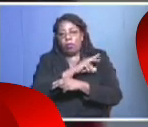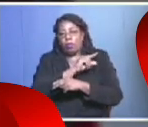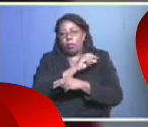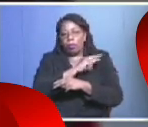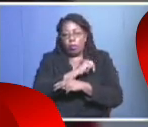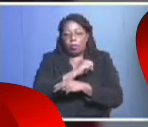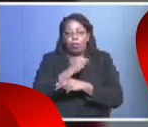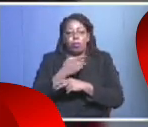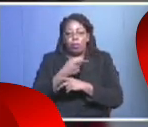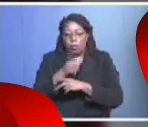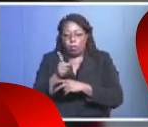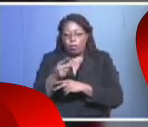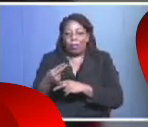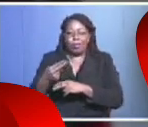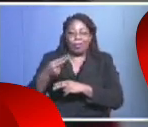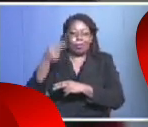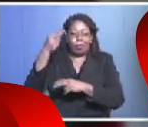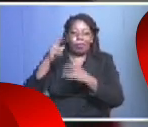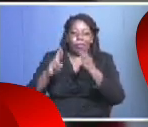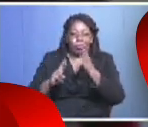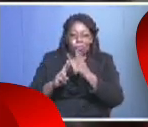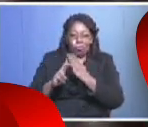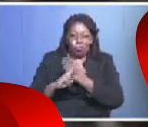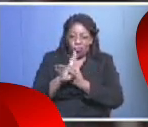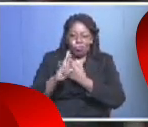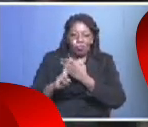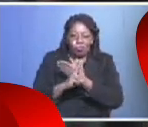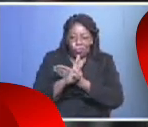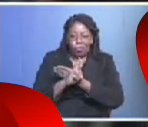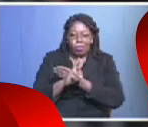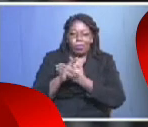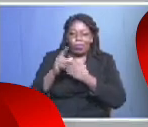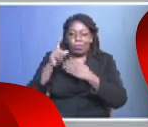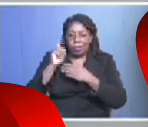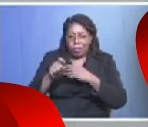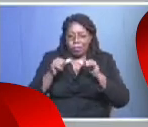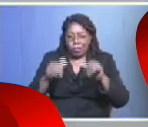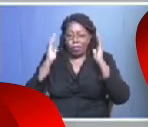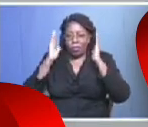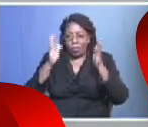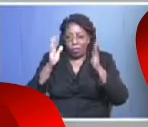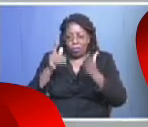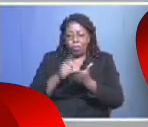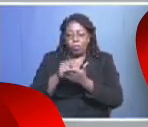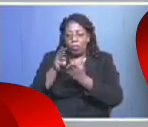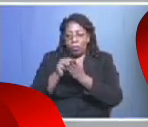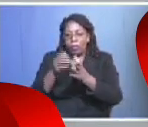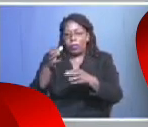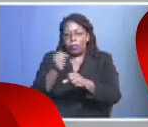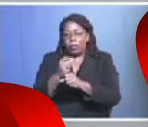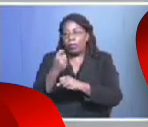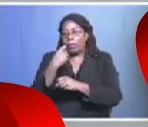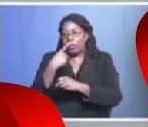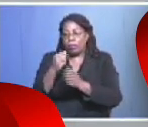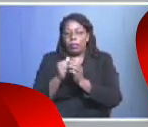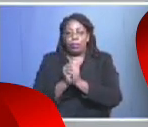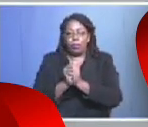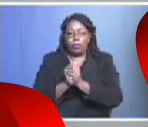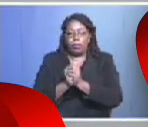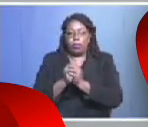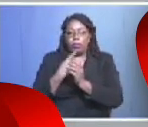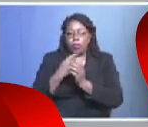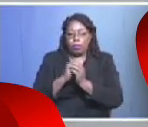into high-risk categories should remain alert and stay up to date on their treatment and medications. HIV is still